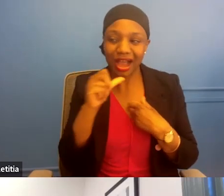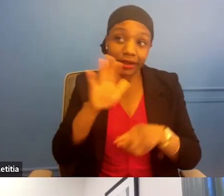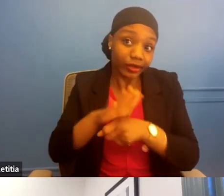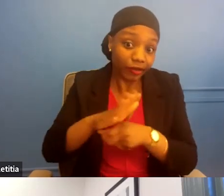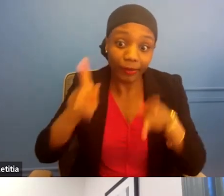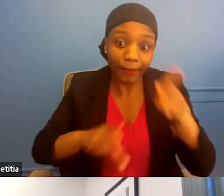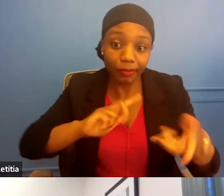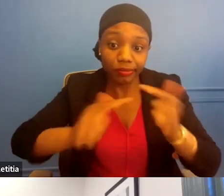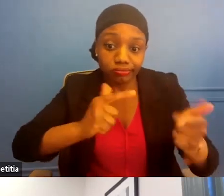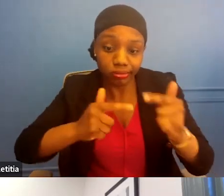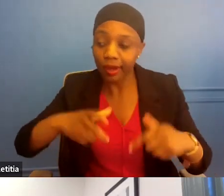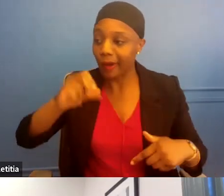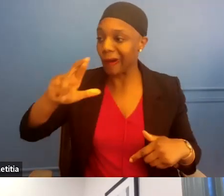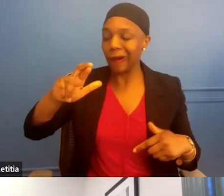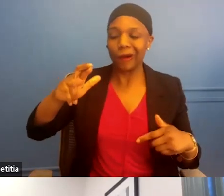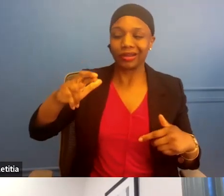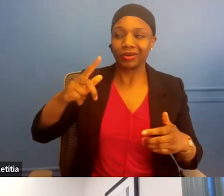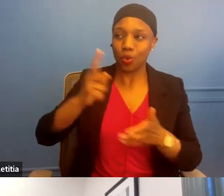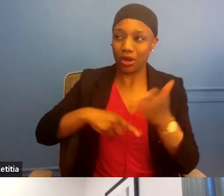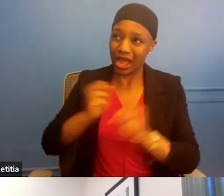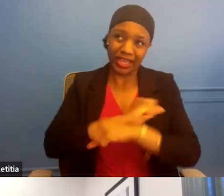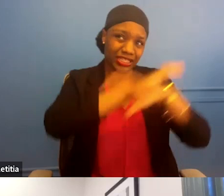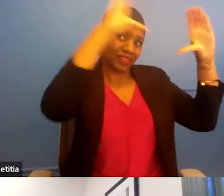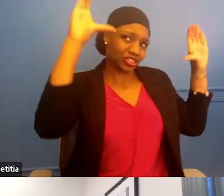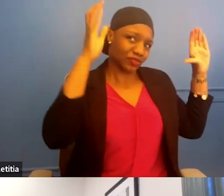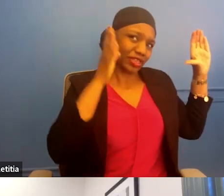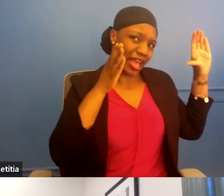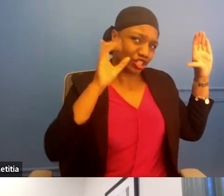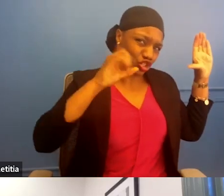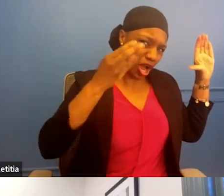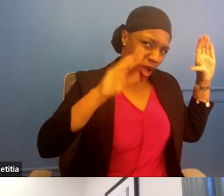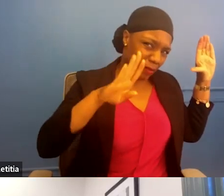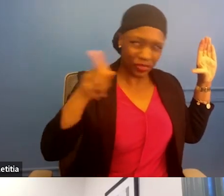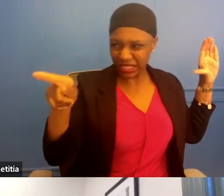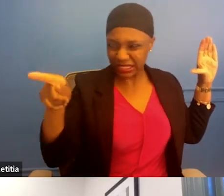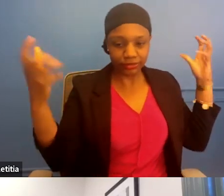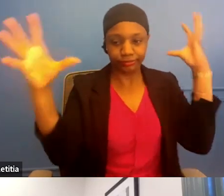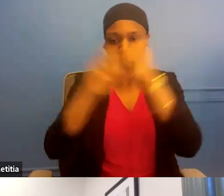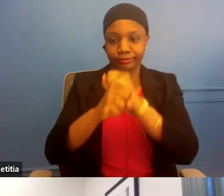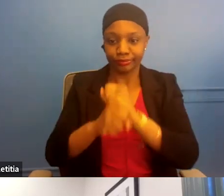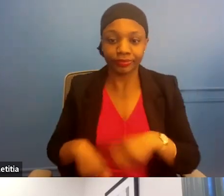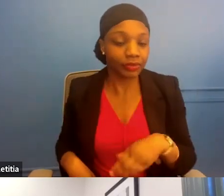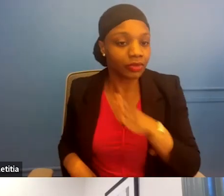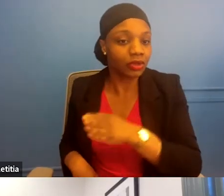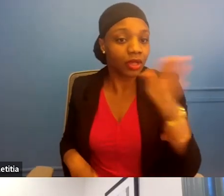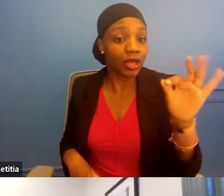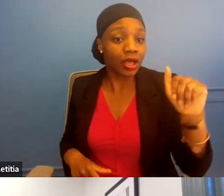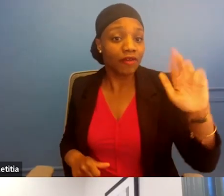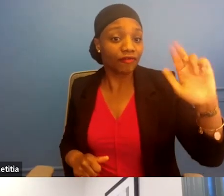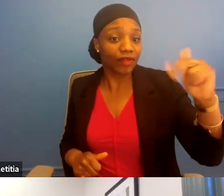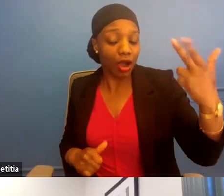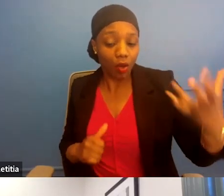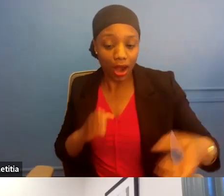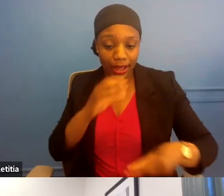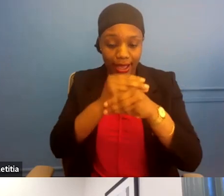it's not exactly what I had in mind. So that can be a valuable learning as well. Bev, I had one other thing to add that I forgot, which was